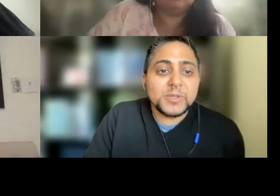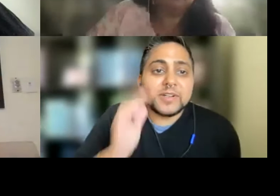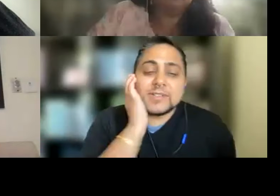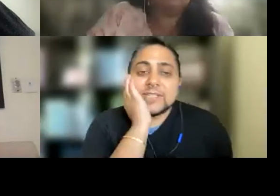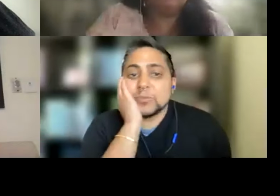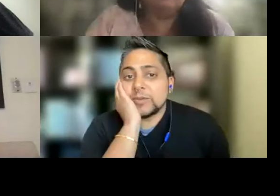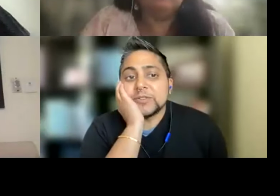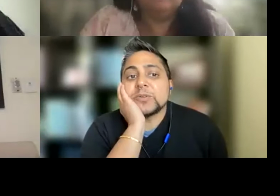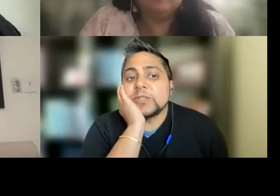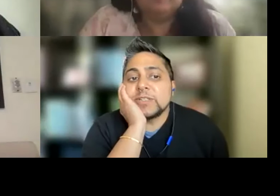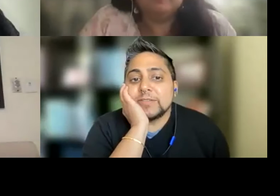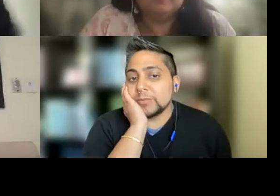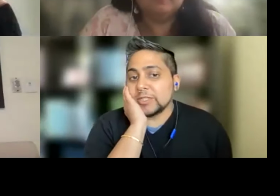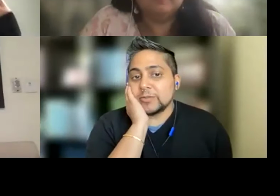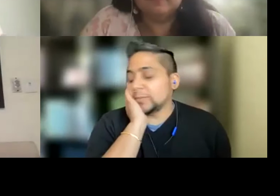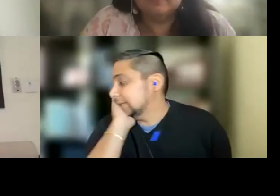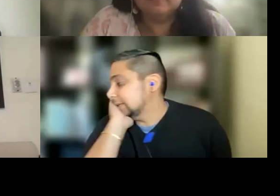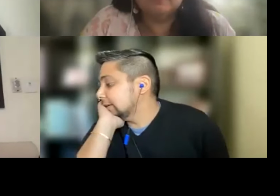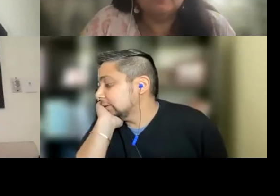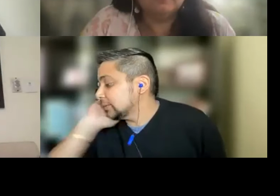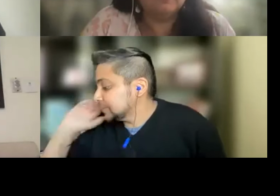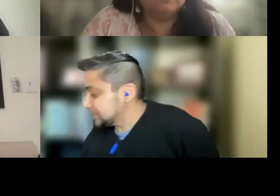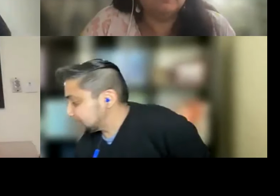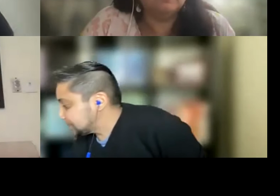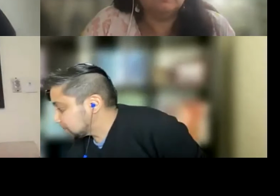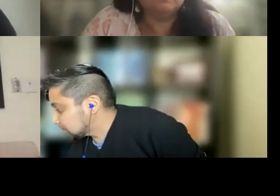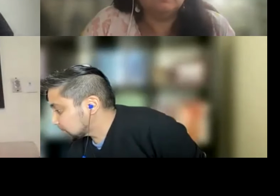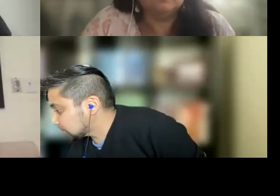Since we're good on time, I don't know, we could give them another minute. I don't know.